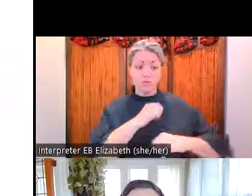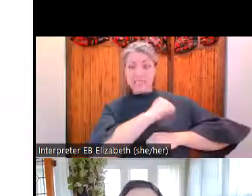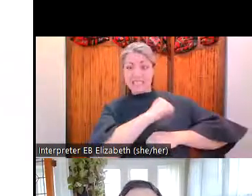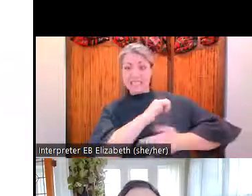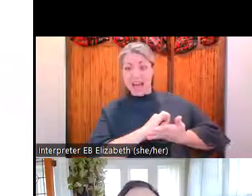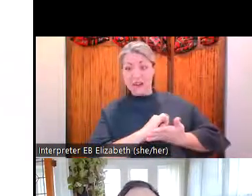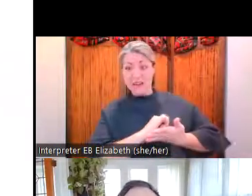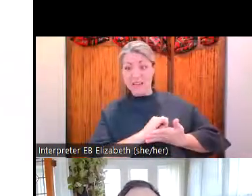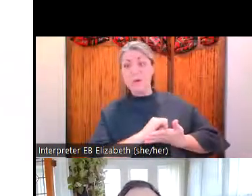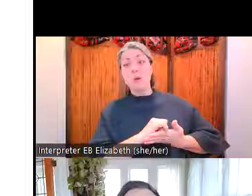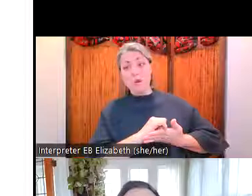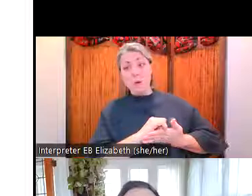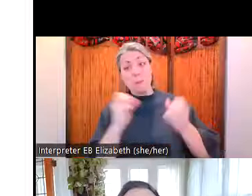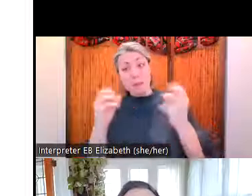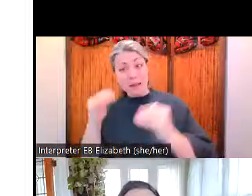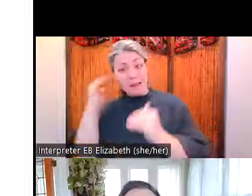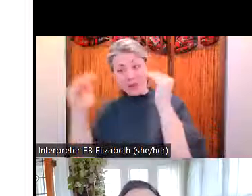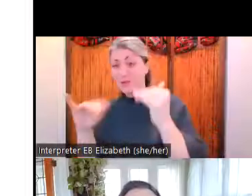too big for a lot of adults too.